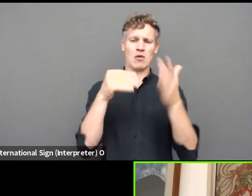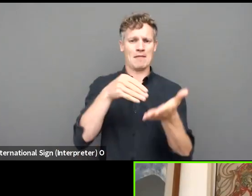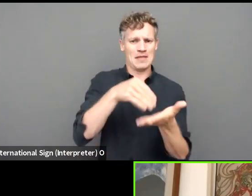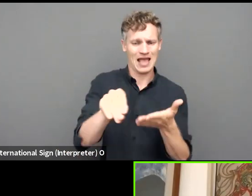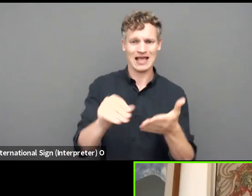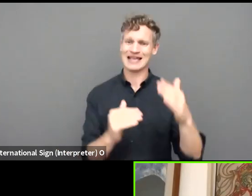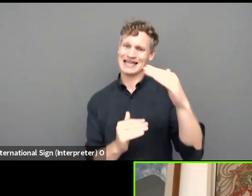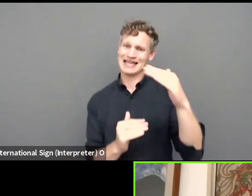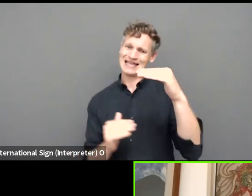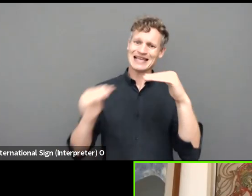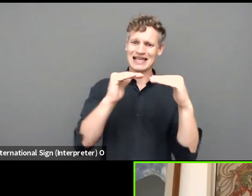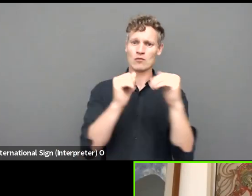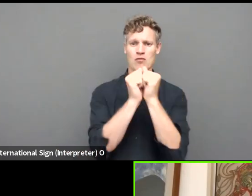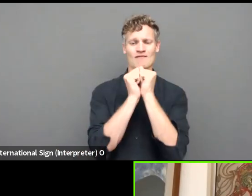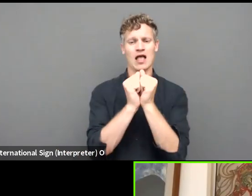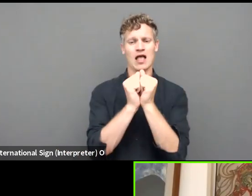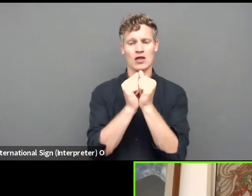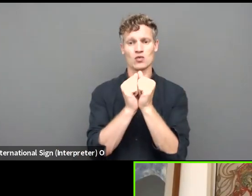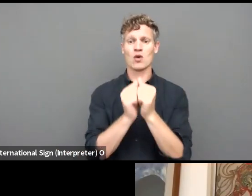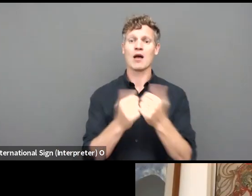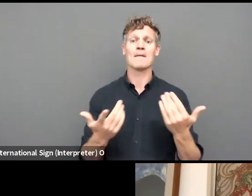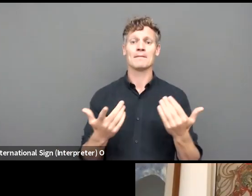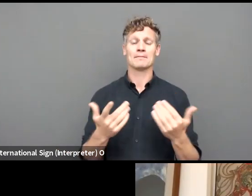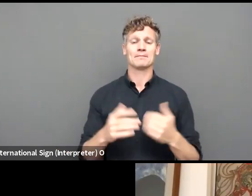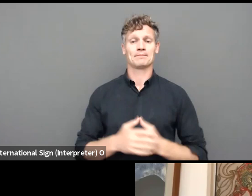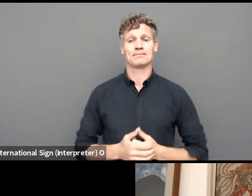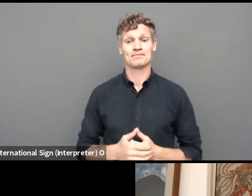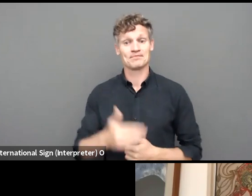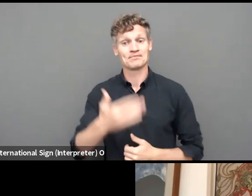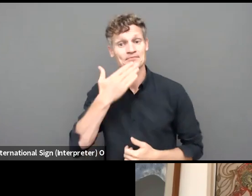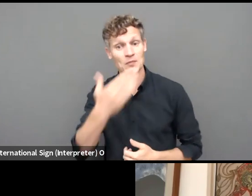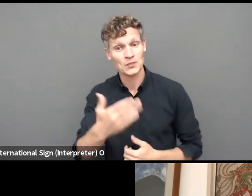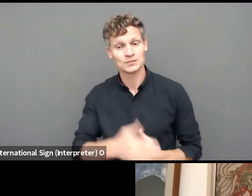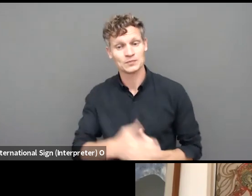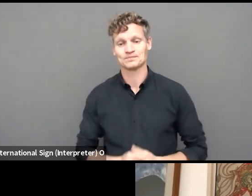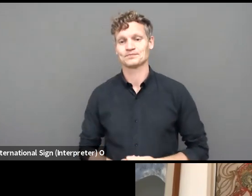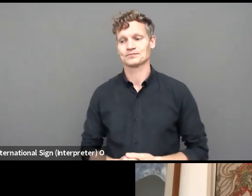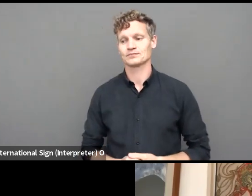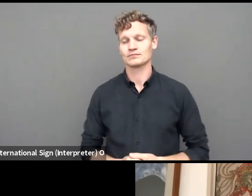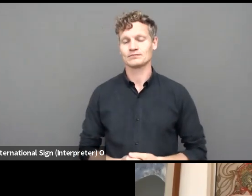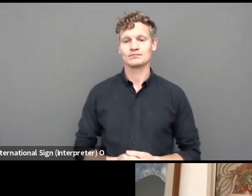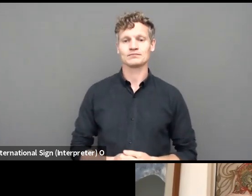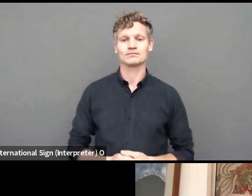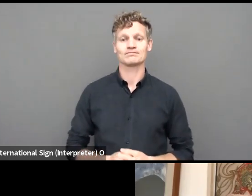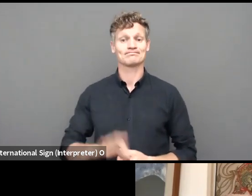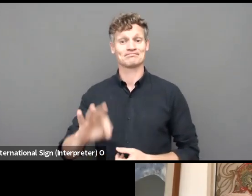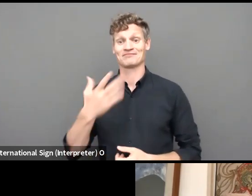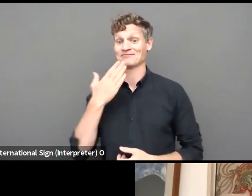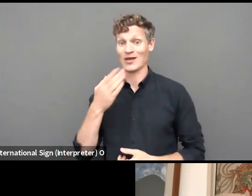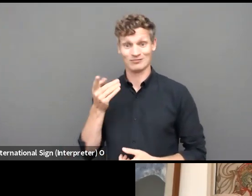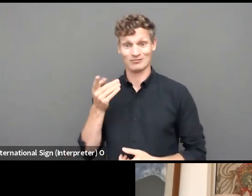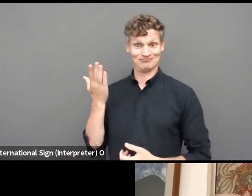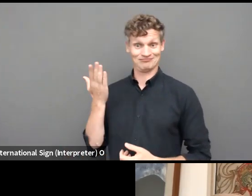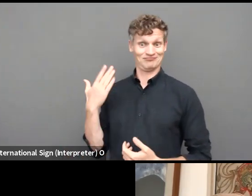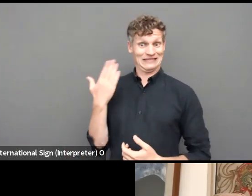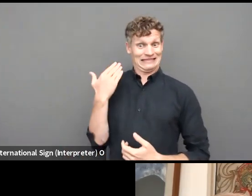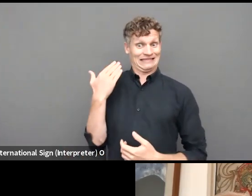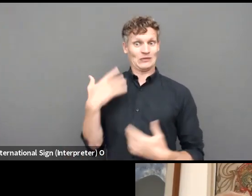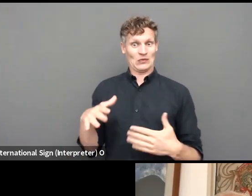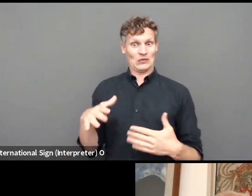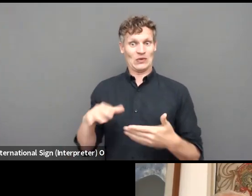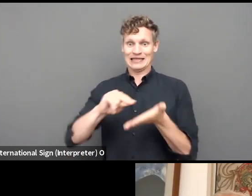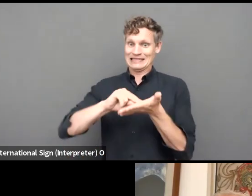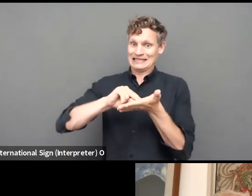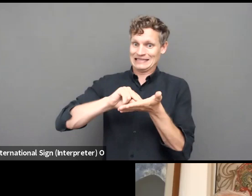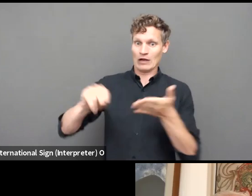better. Thank you. Thank you very much. That is, of course, the Secretary General of the OECD, Mr. Angel Gurría,